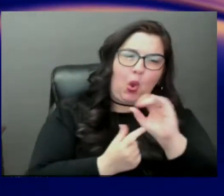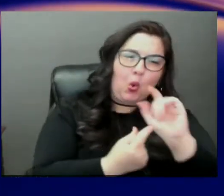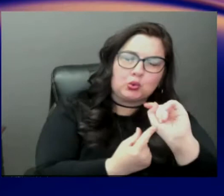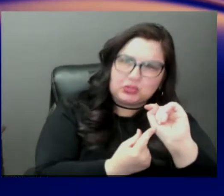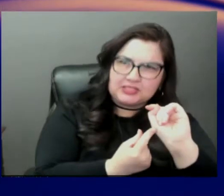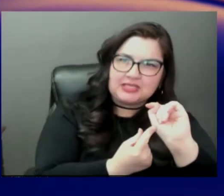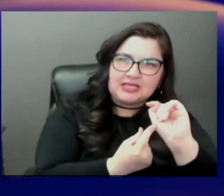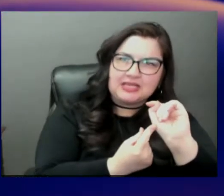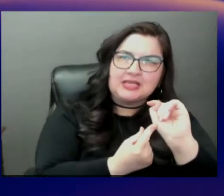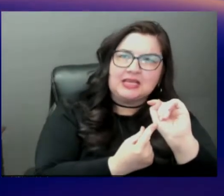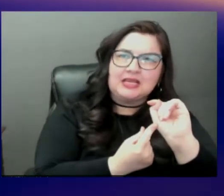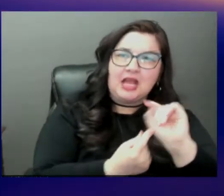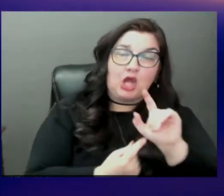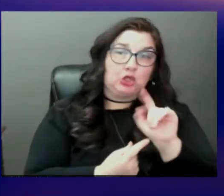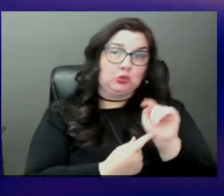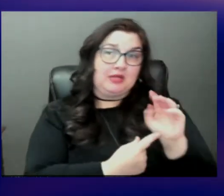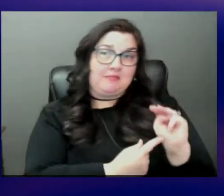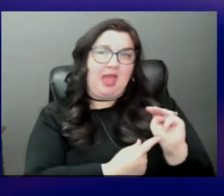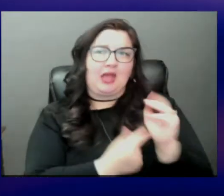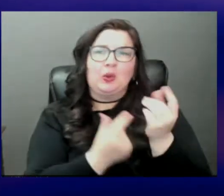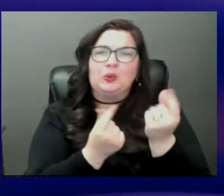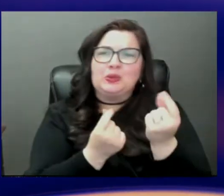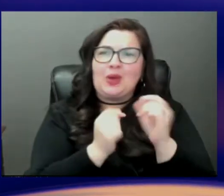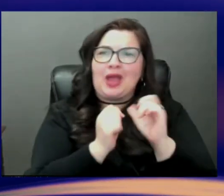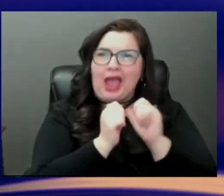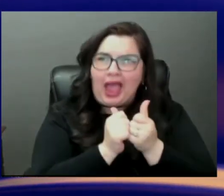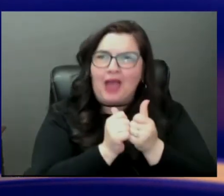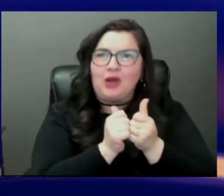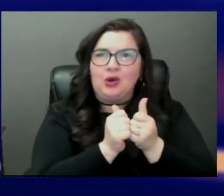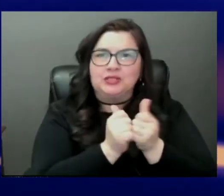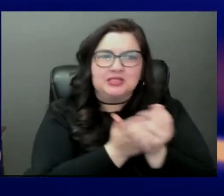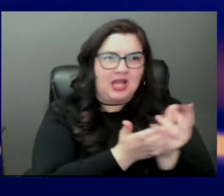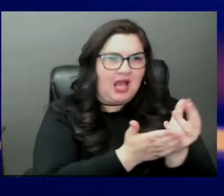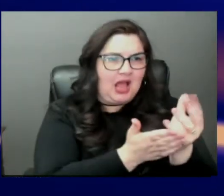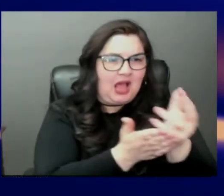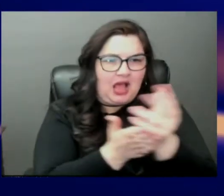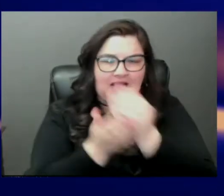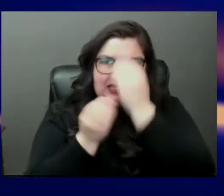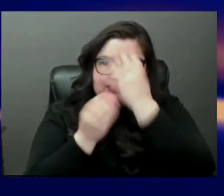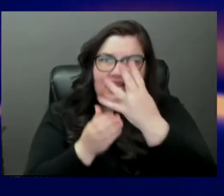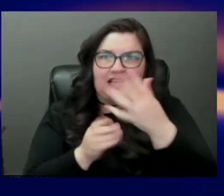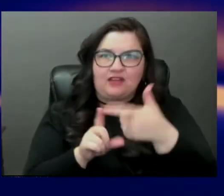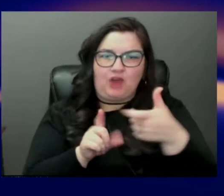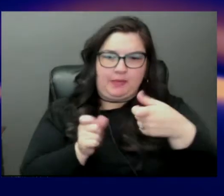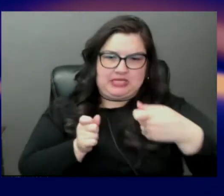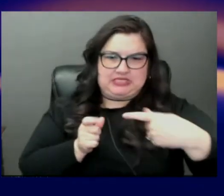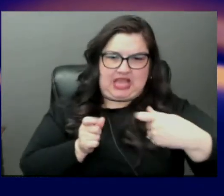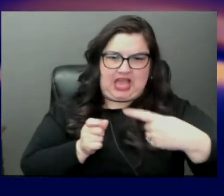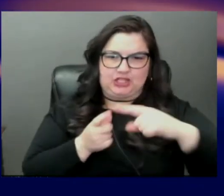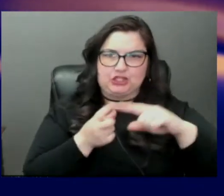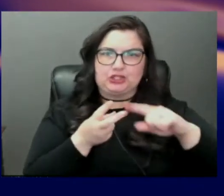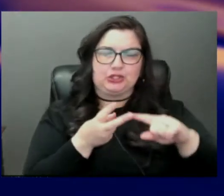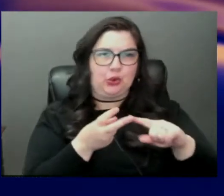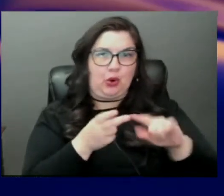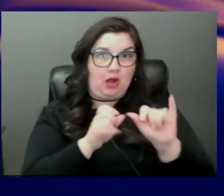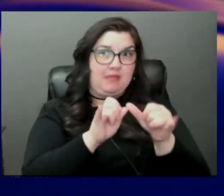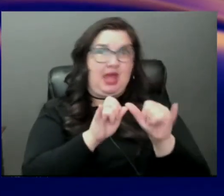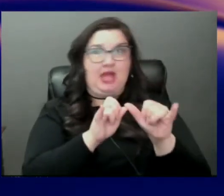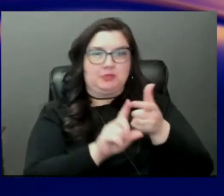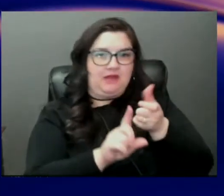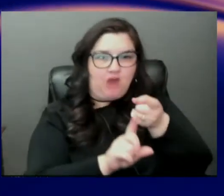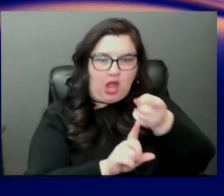TwinMaker does something like that. Like how does it take data from a sensor versus the measurements from a